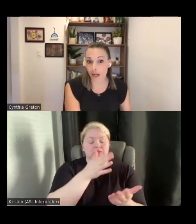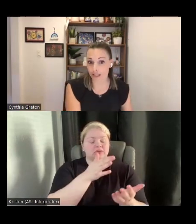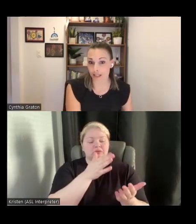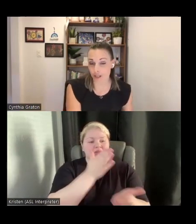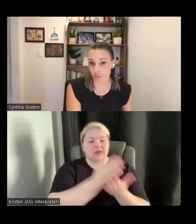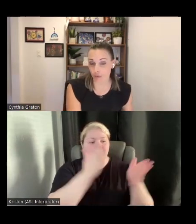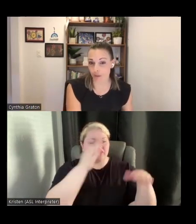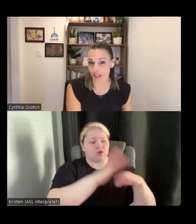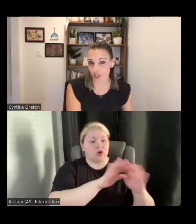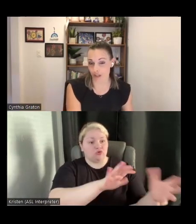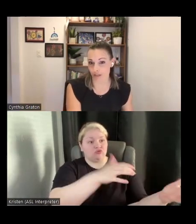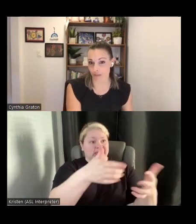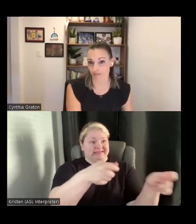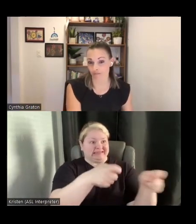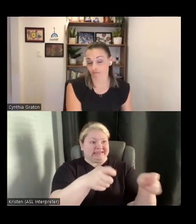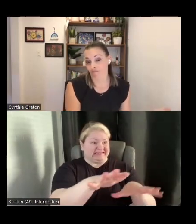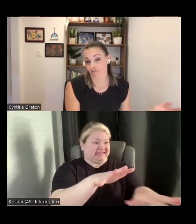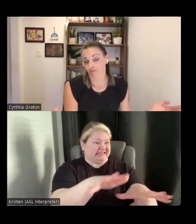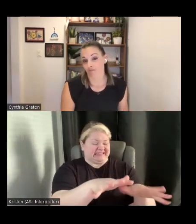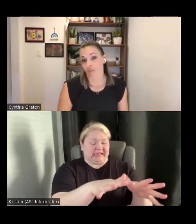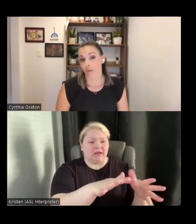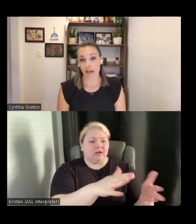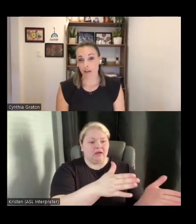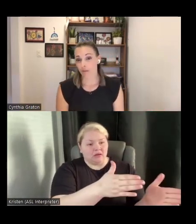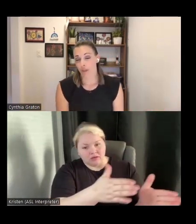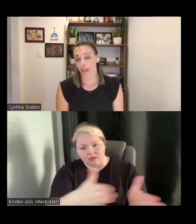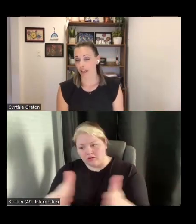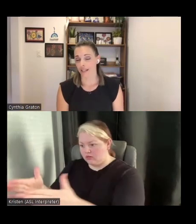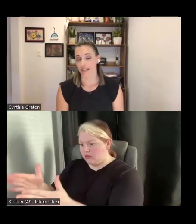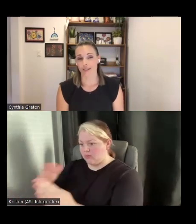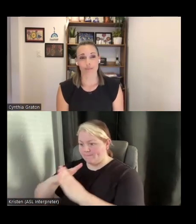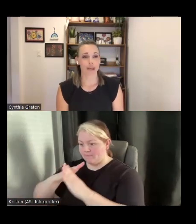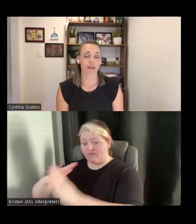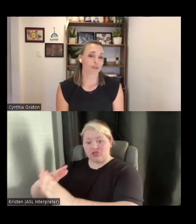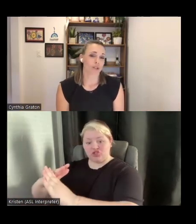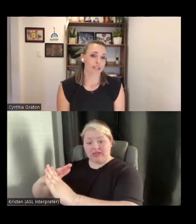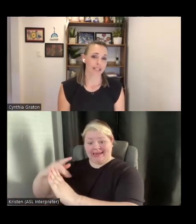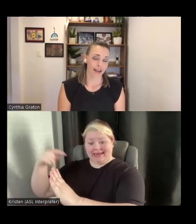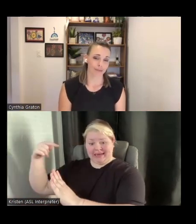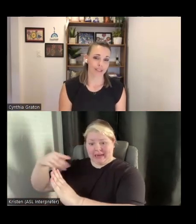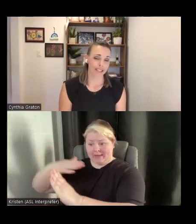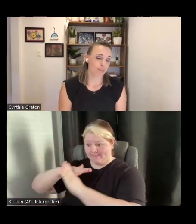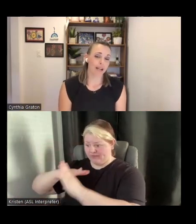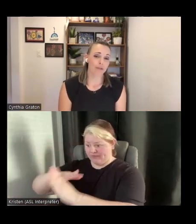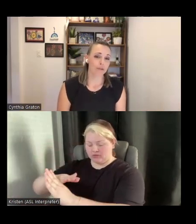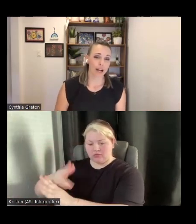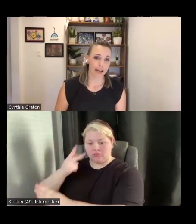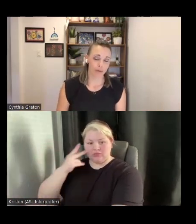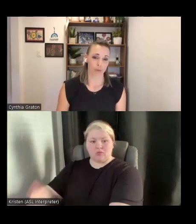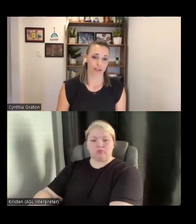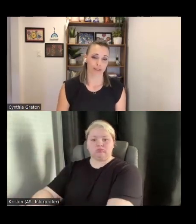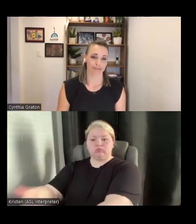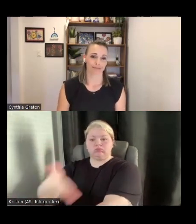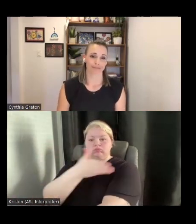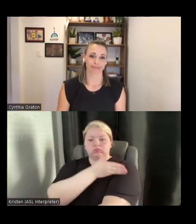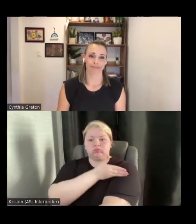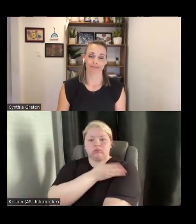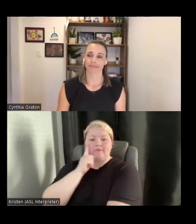true crisis prevention. Better for the kids, better for the staff. It's better for